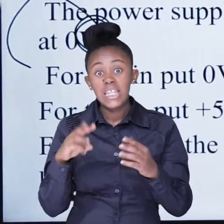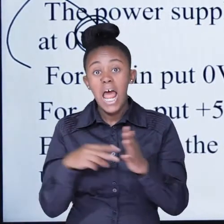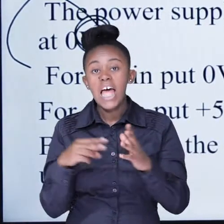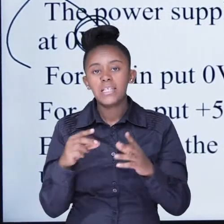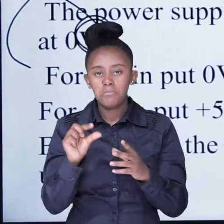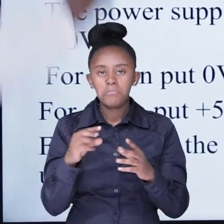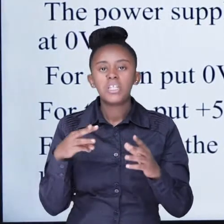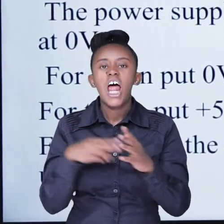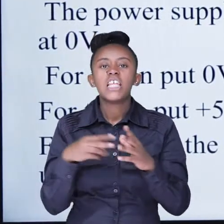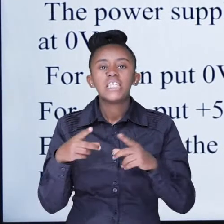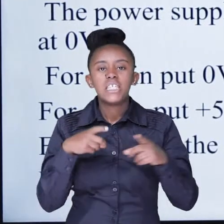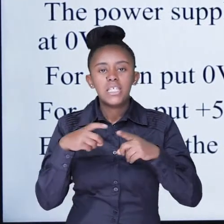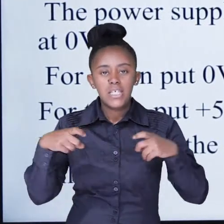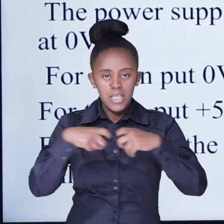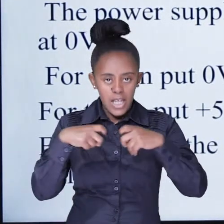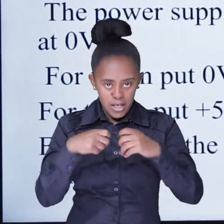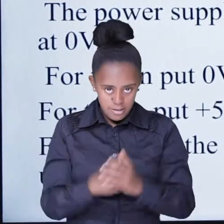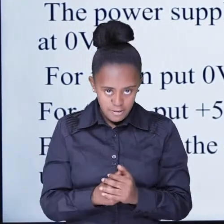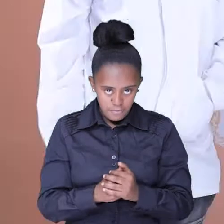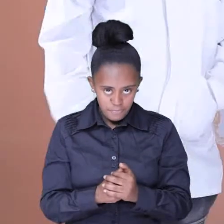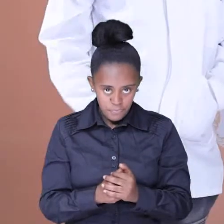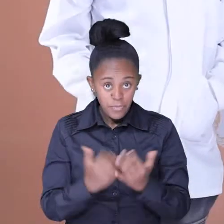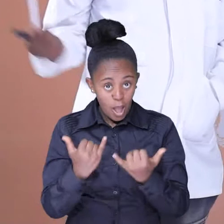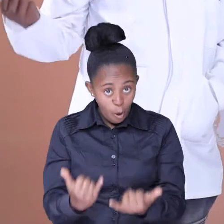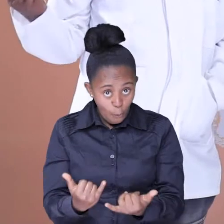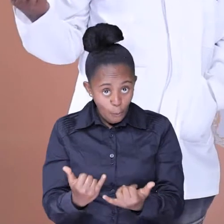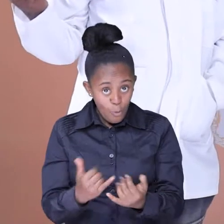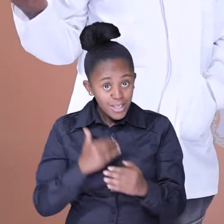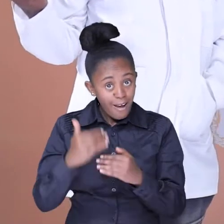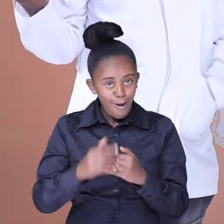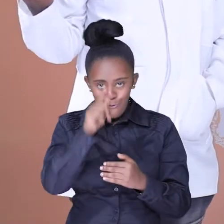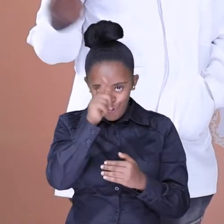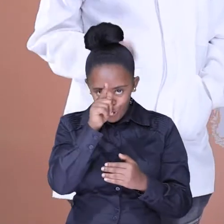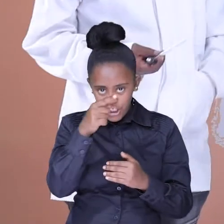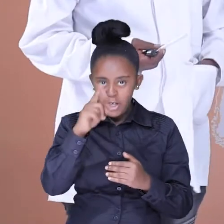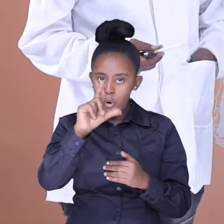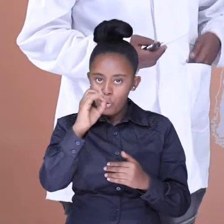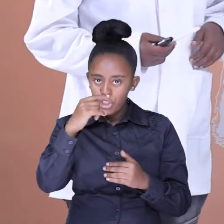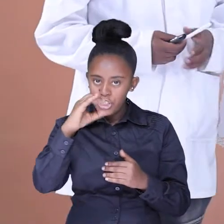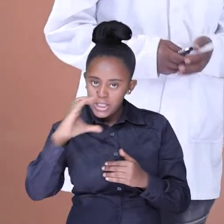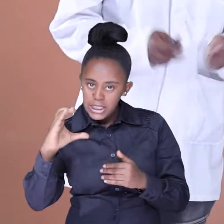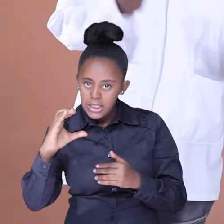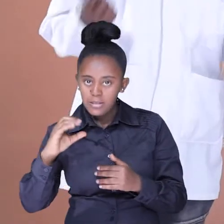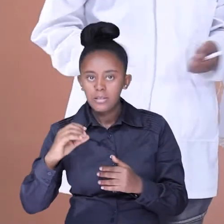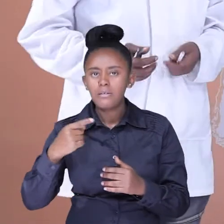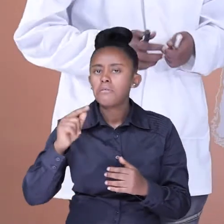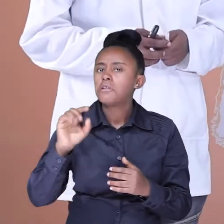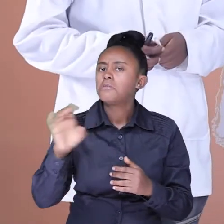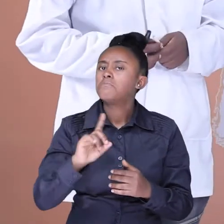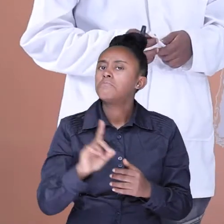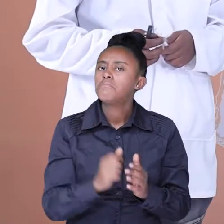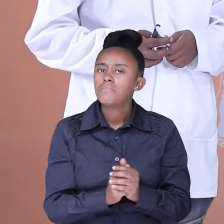Next is we are going to see about logic gates. Logic gate. Student, what is logic gate?